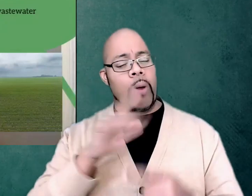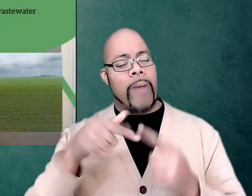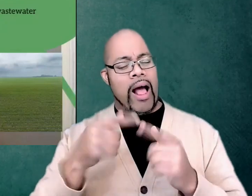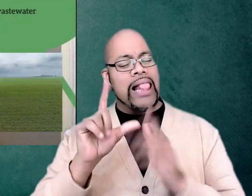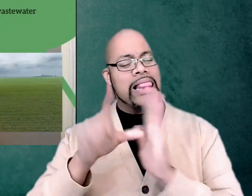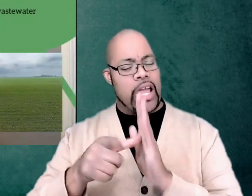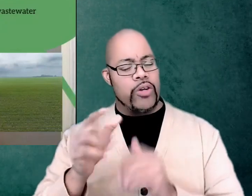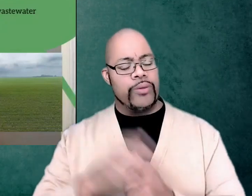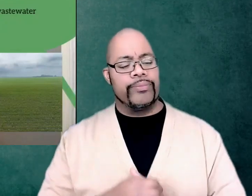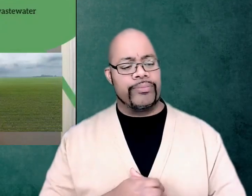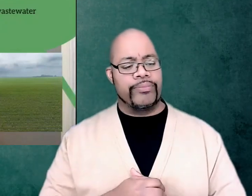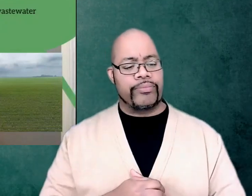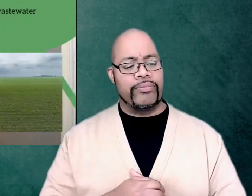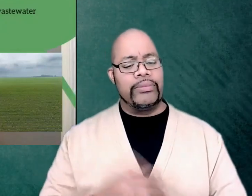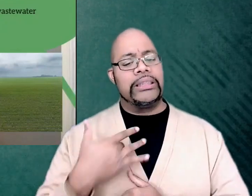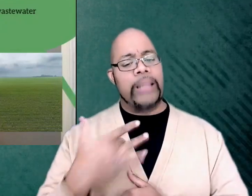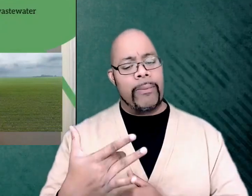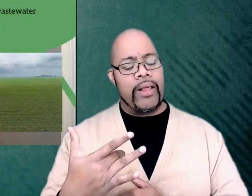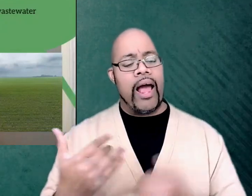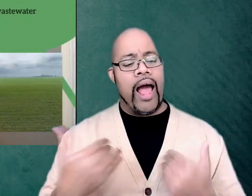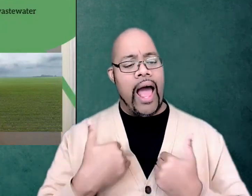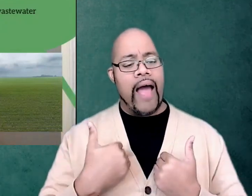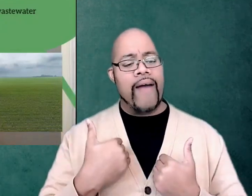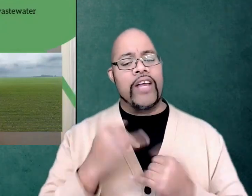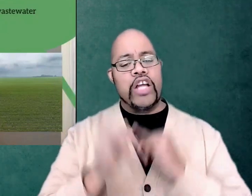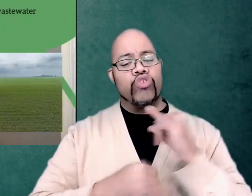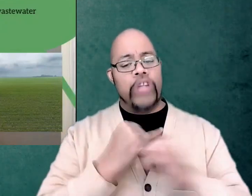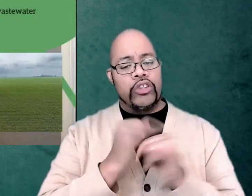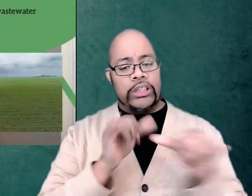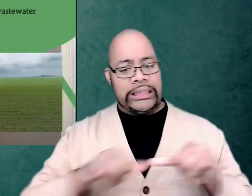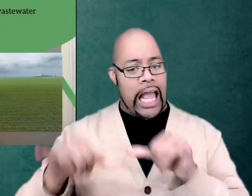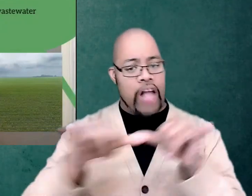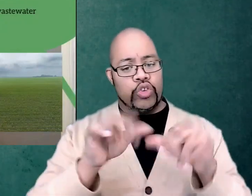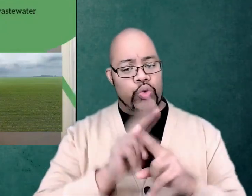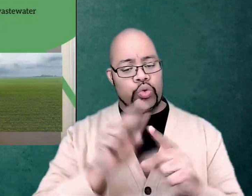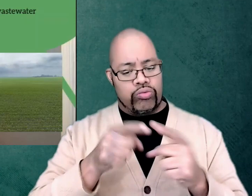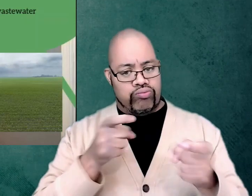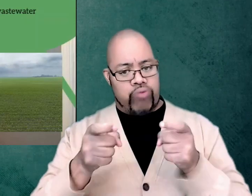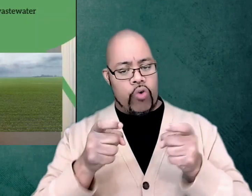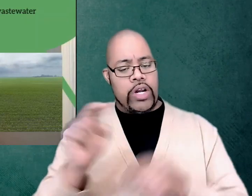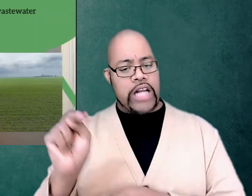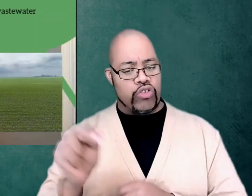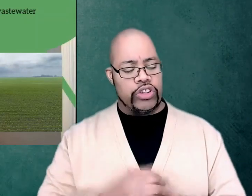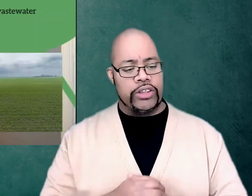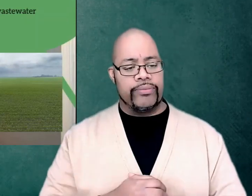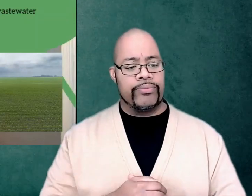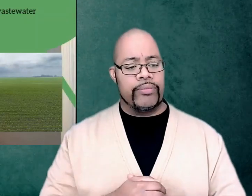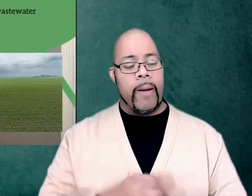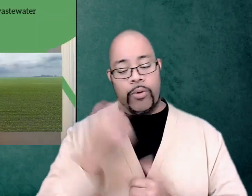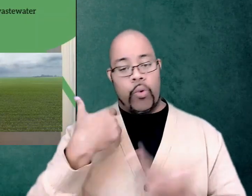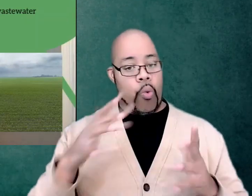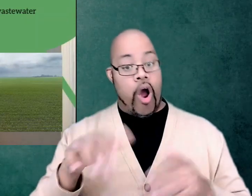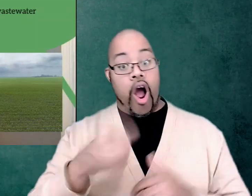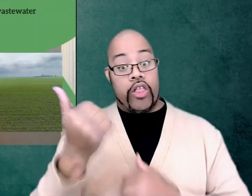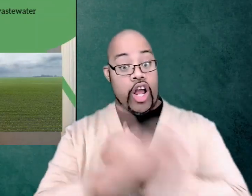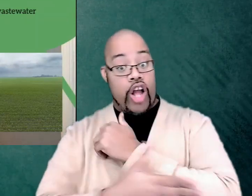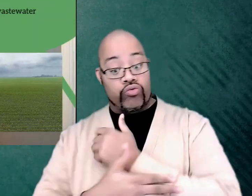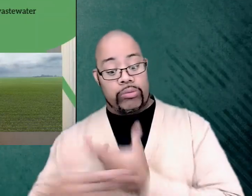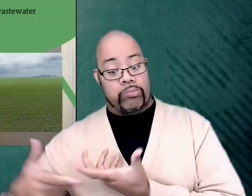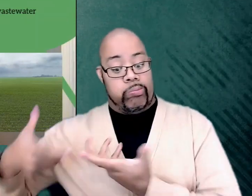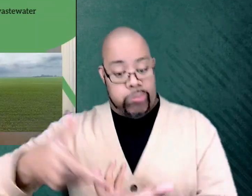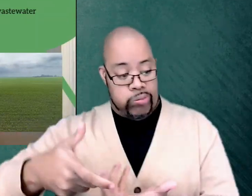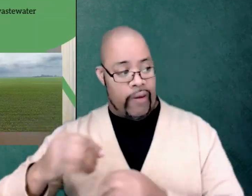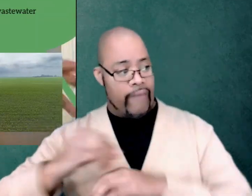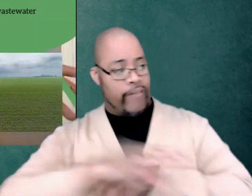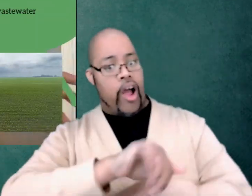talk about a little bit later. And typically there are international standards used to regulate nitrogen discharge, just because we don't want one country dumping